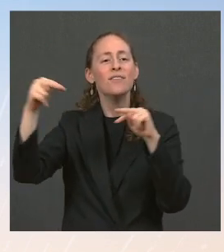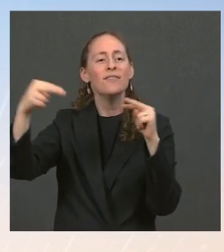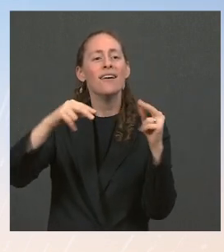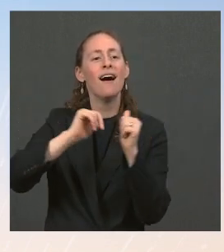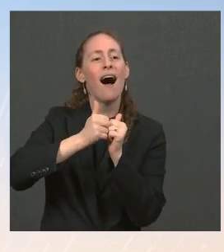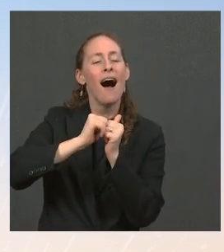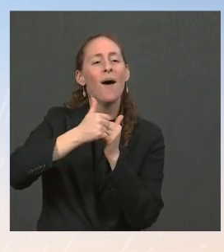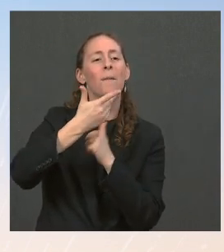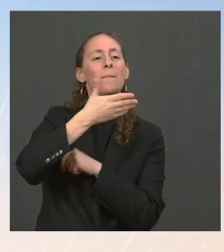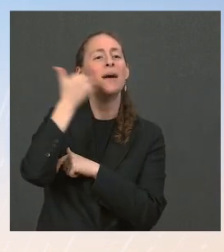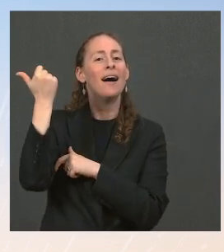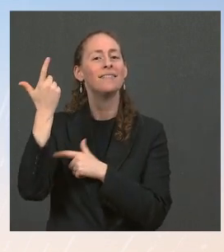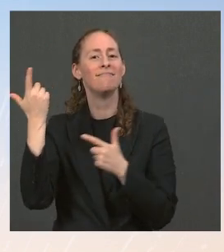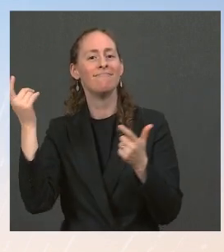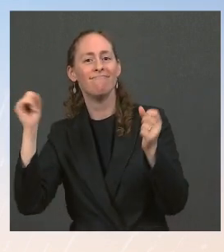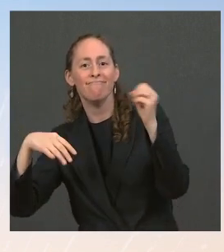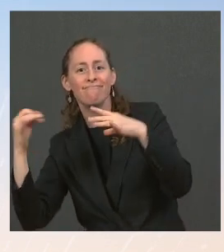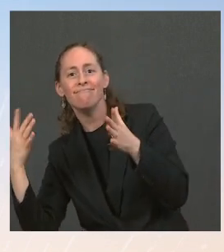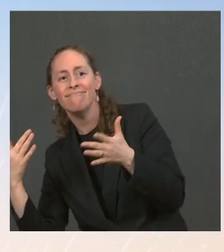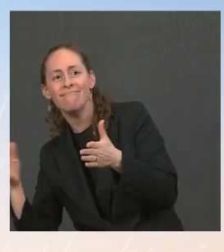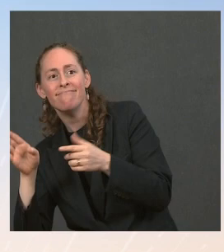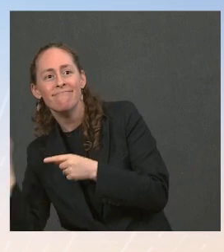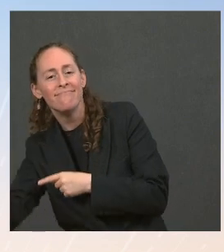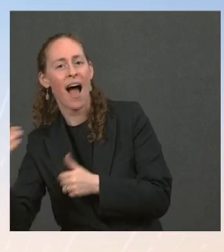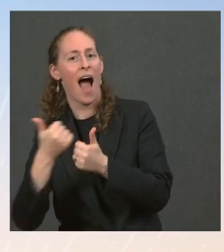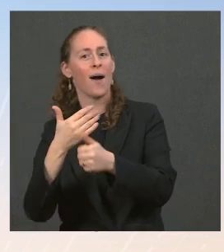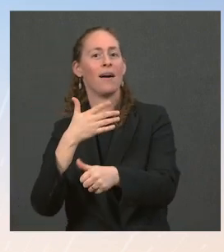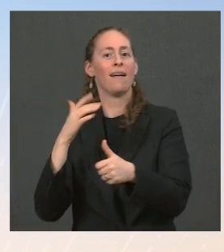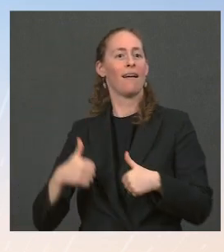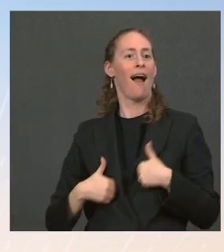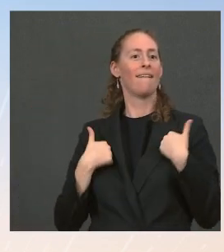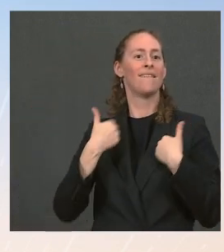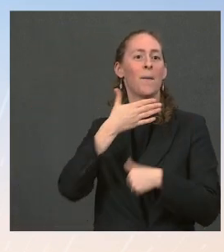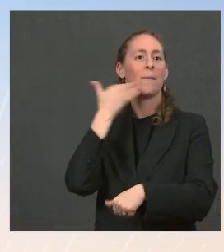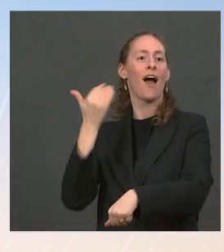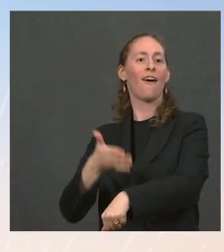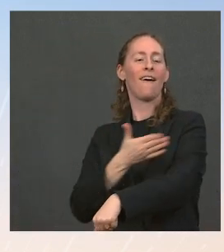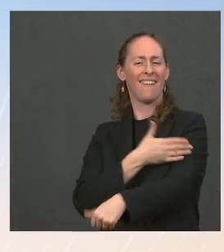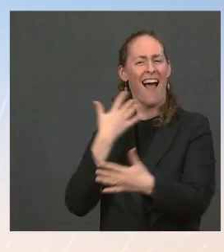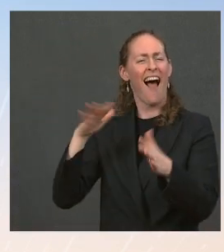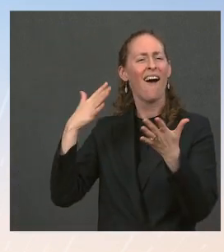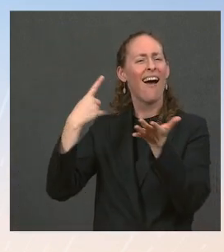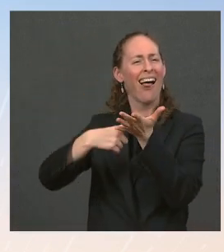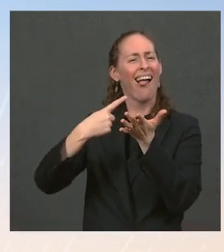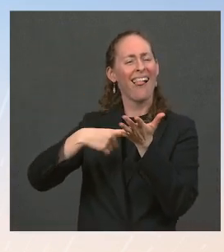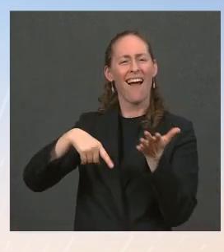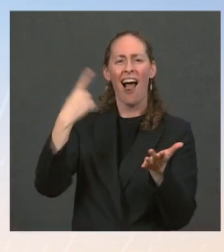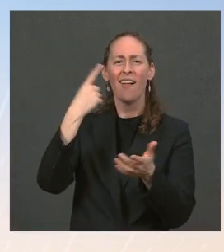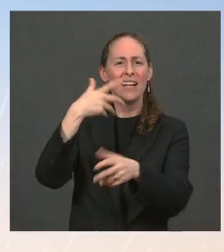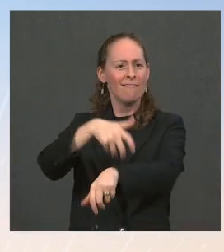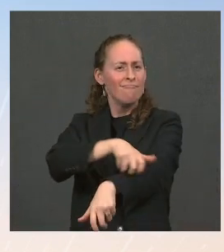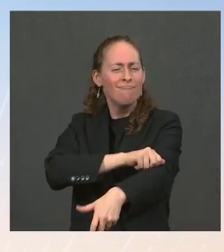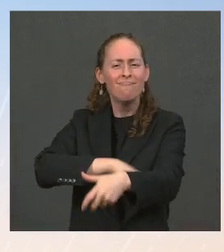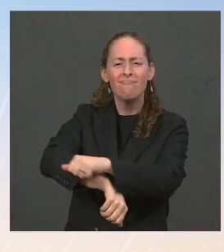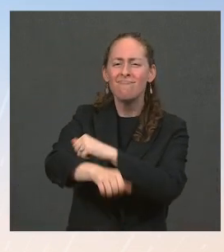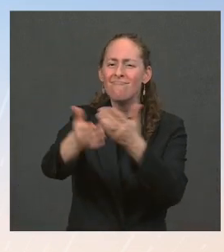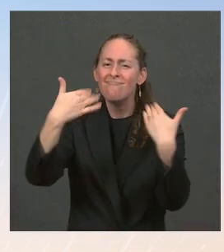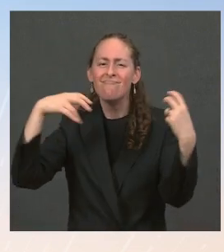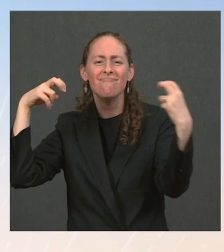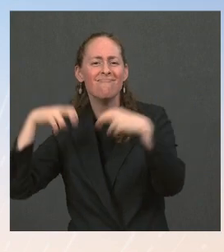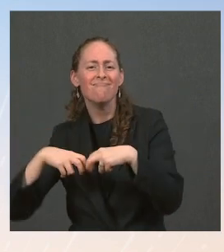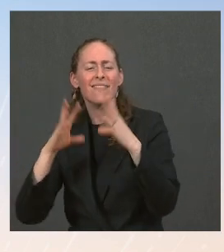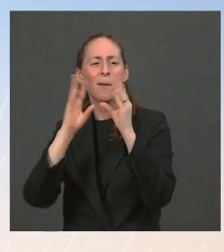to make their lives better here to the White House to have a discussion about it. He's rolling up his sleeves. He's welcoming them to the Oval Office. He'll have some COVID-safe